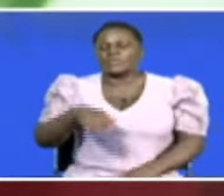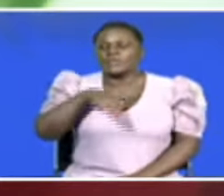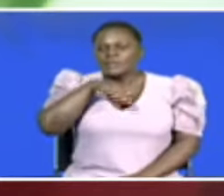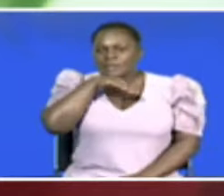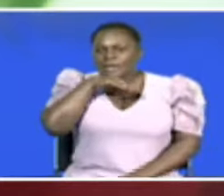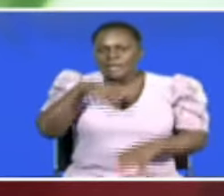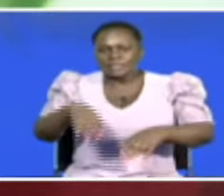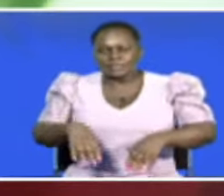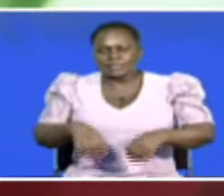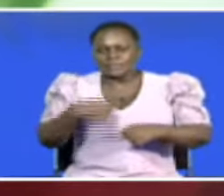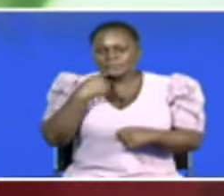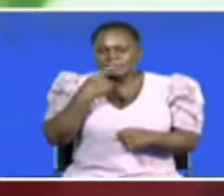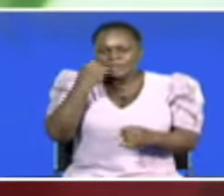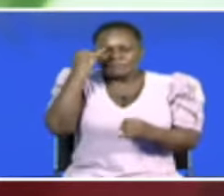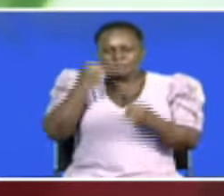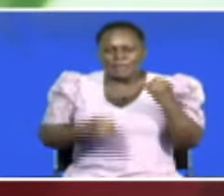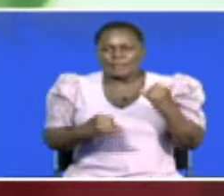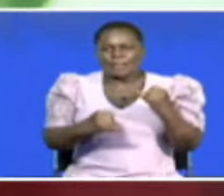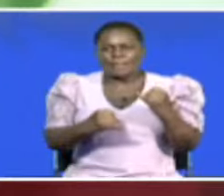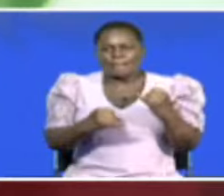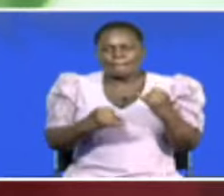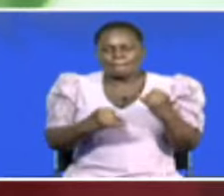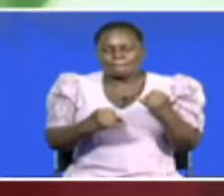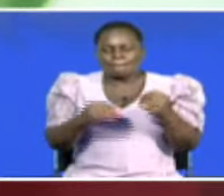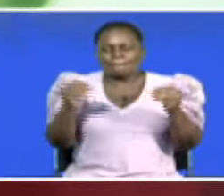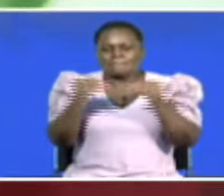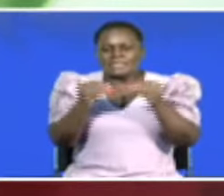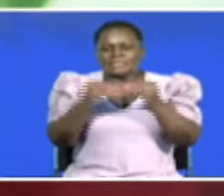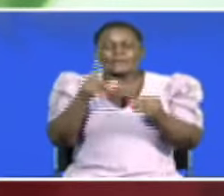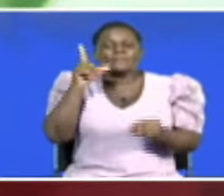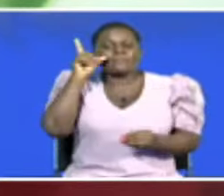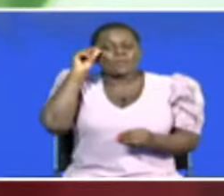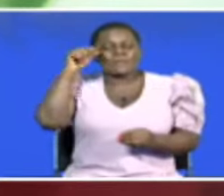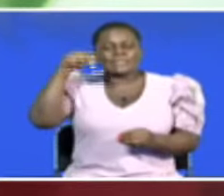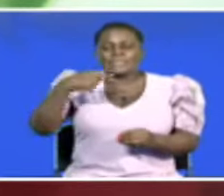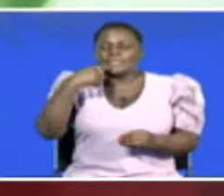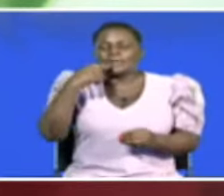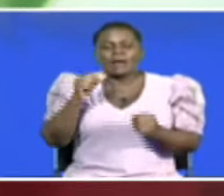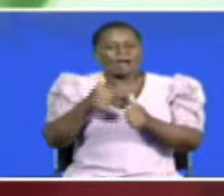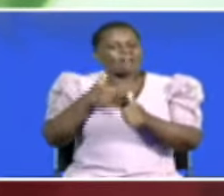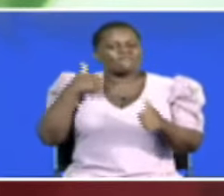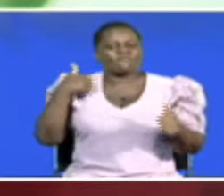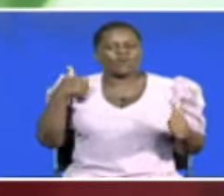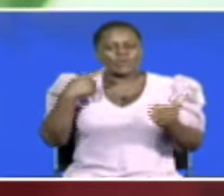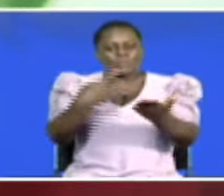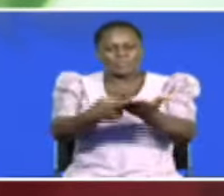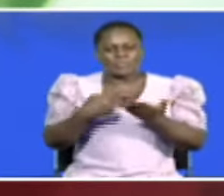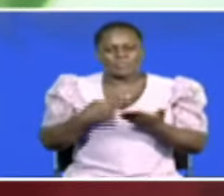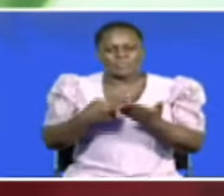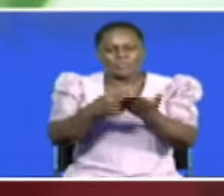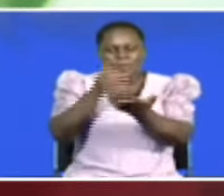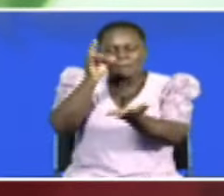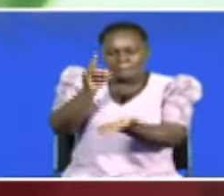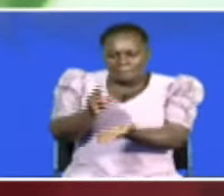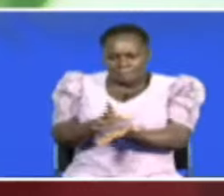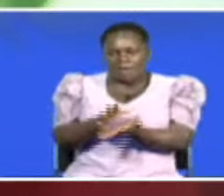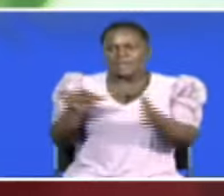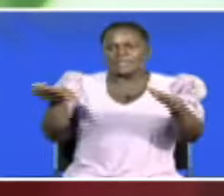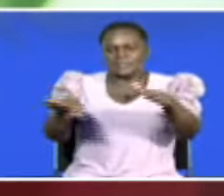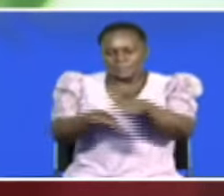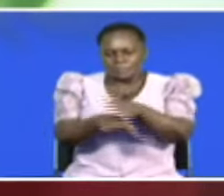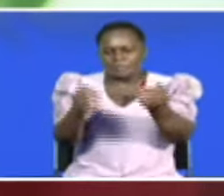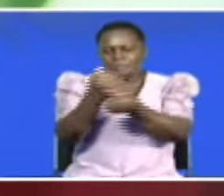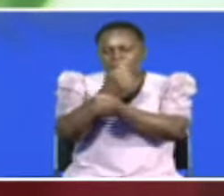seemingly chaired his last ODM NEC meeting in Mombasa, steered clear of the debate on the impeachment of